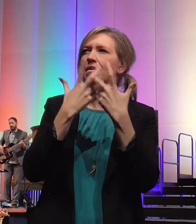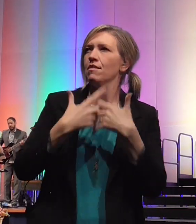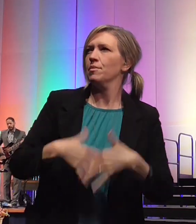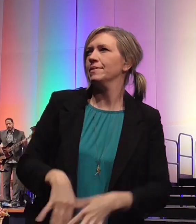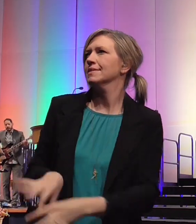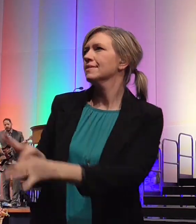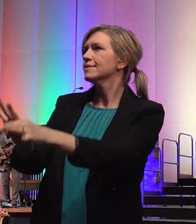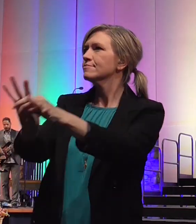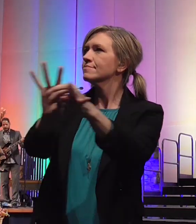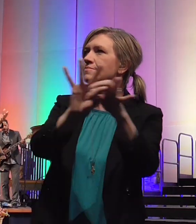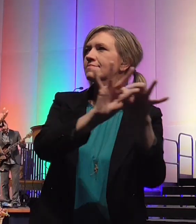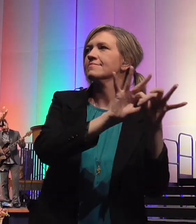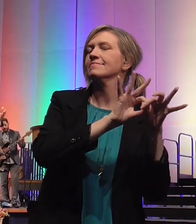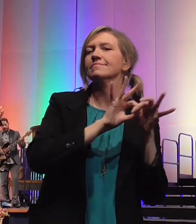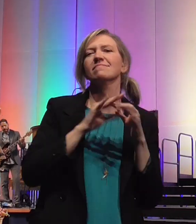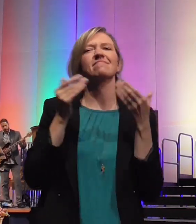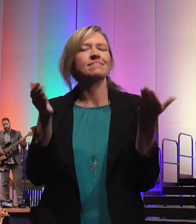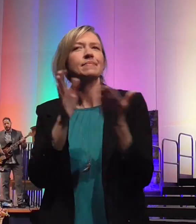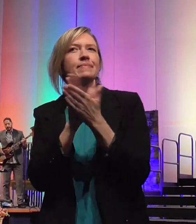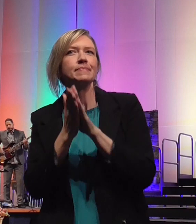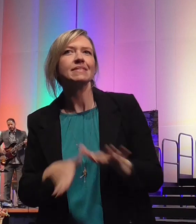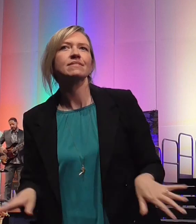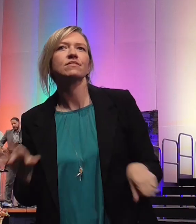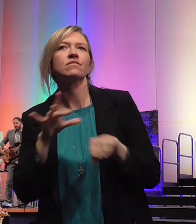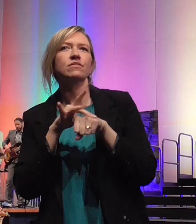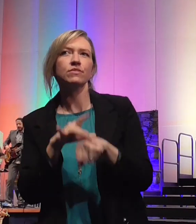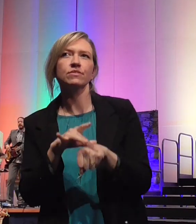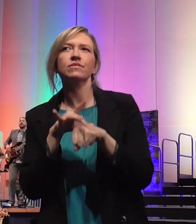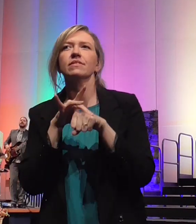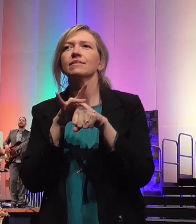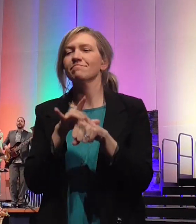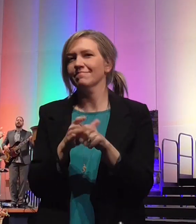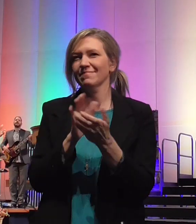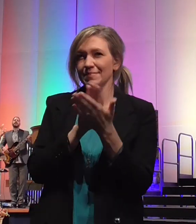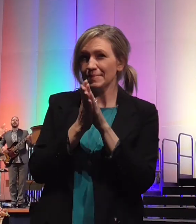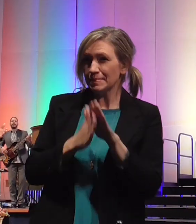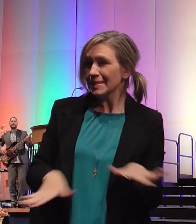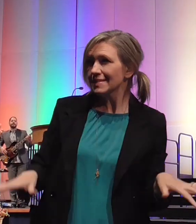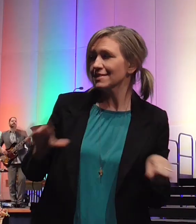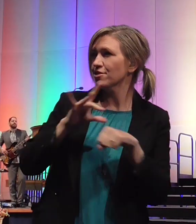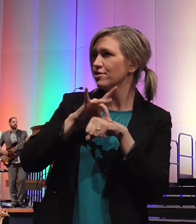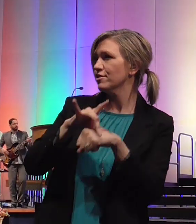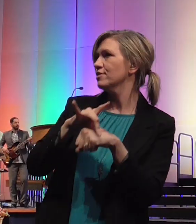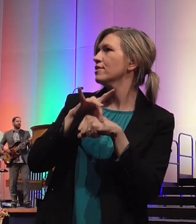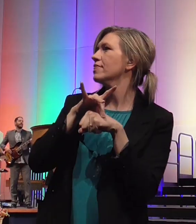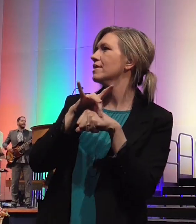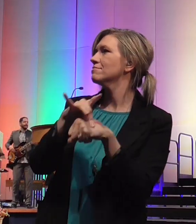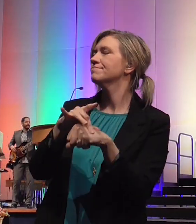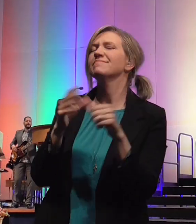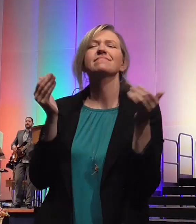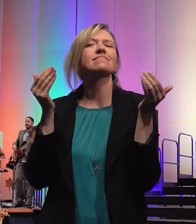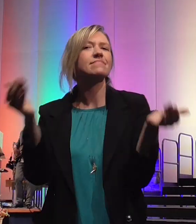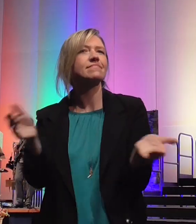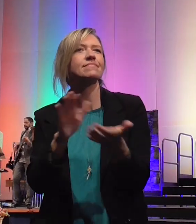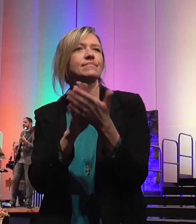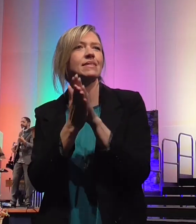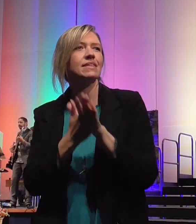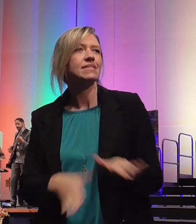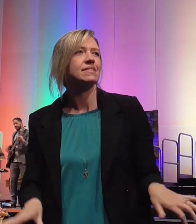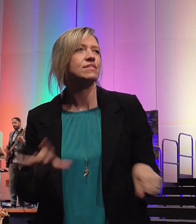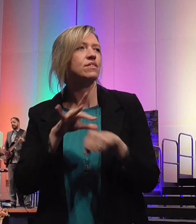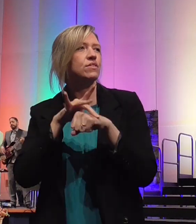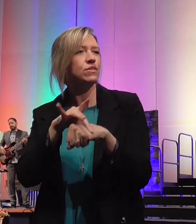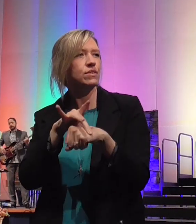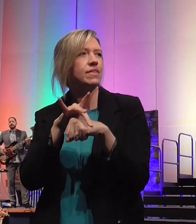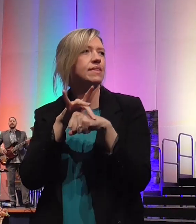perfect harmony. Let there be peace on earth, peace on earth, peace on earth, peace on earth. Let there